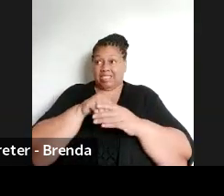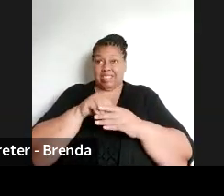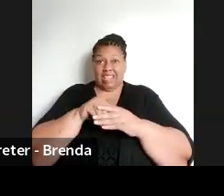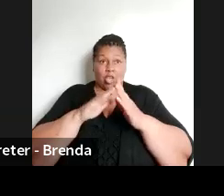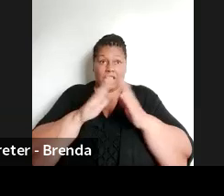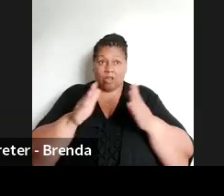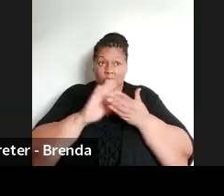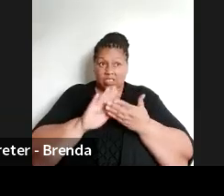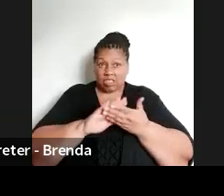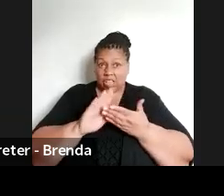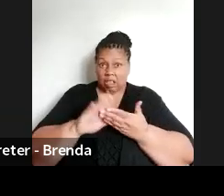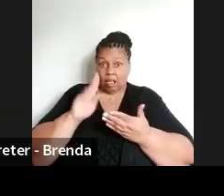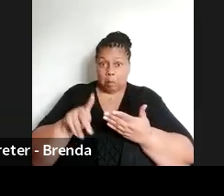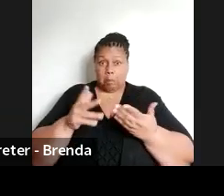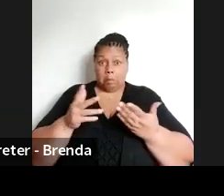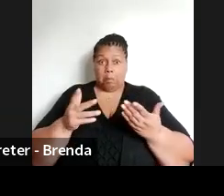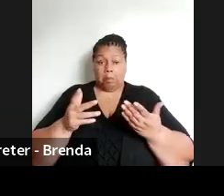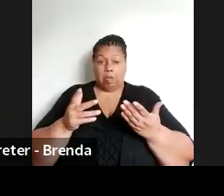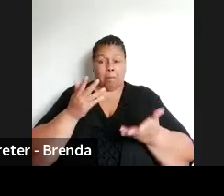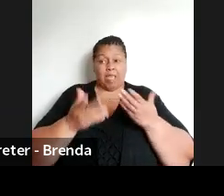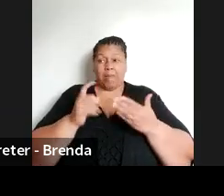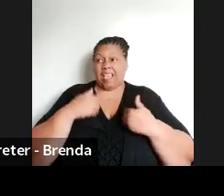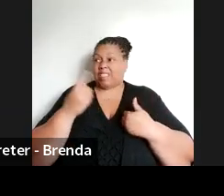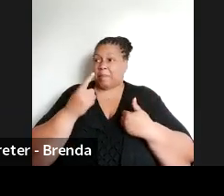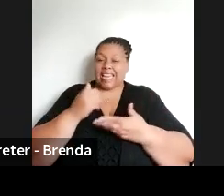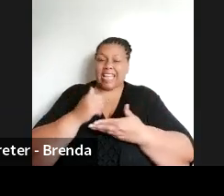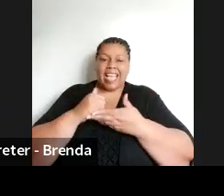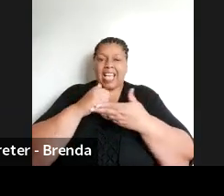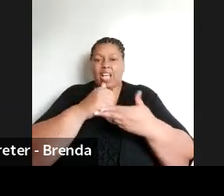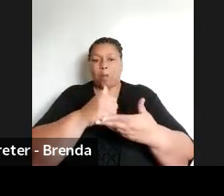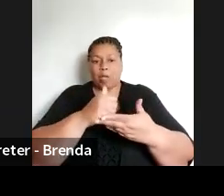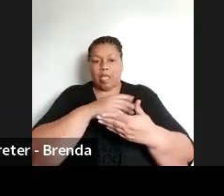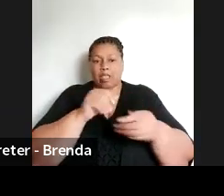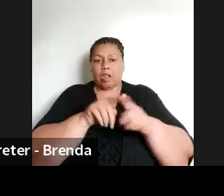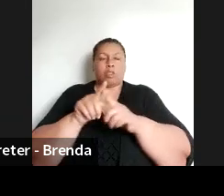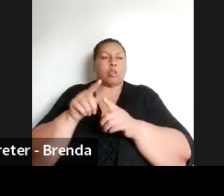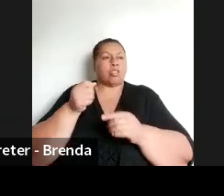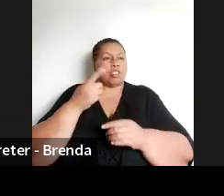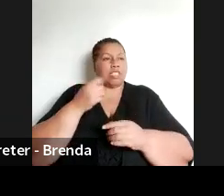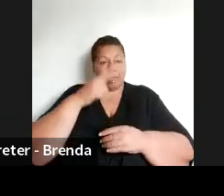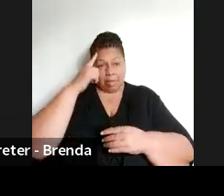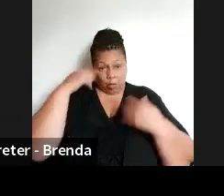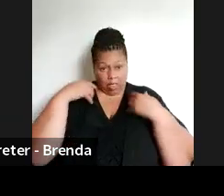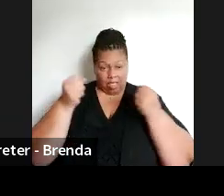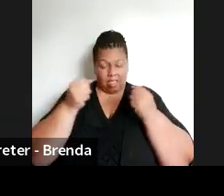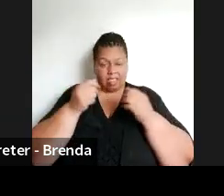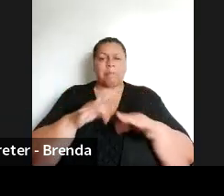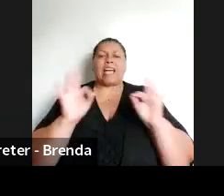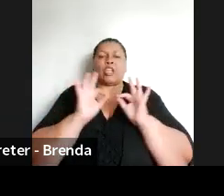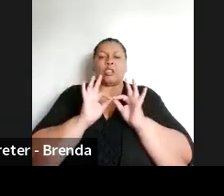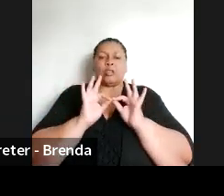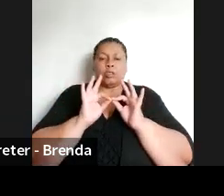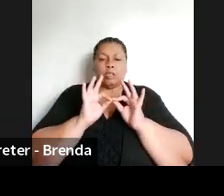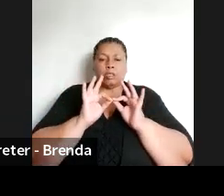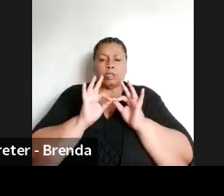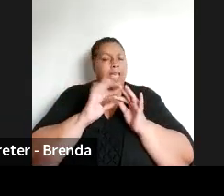just maybe have someone help you or something, and also understanding that mental health matters and stuff like that. And there's a lot of stigma in